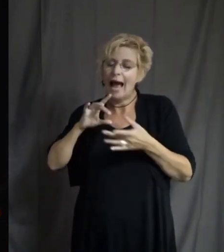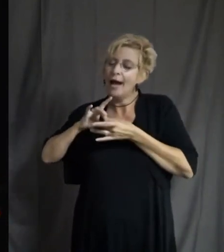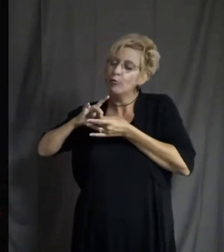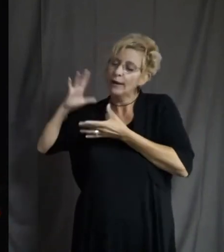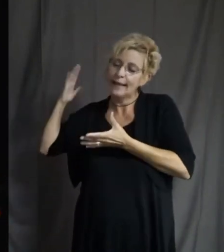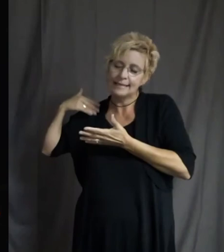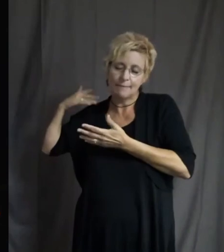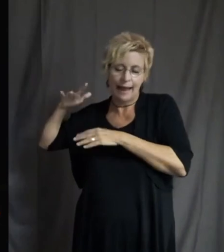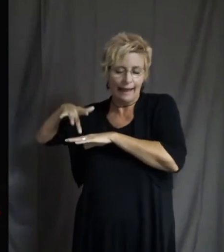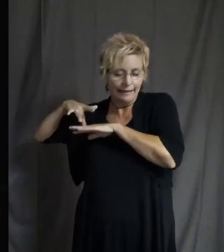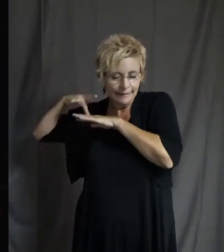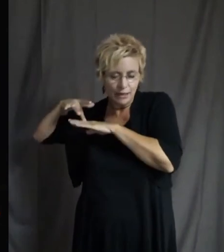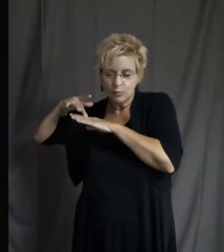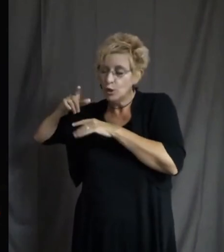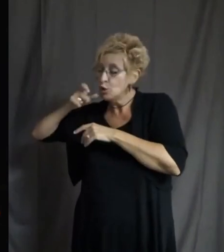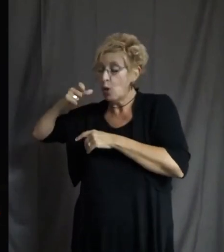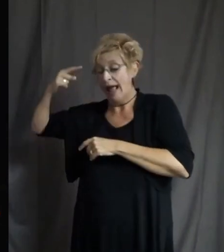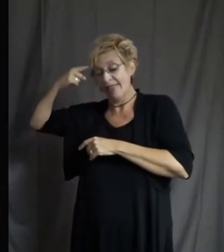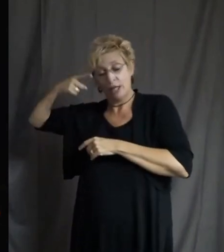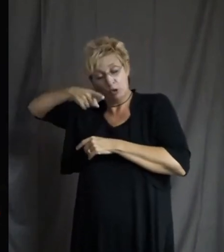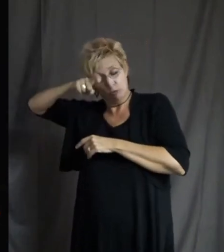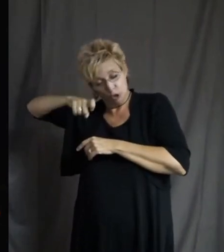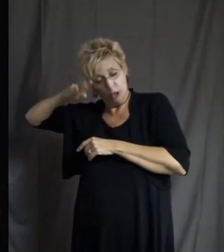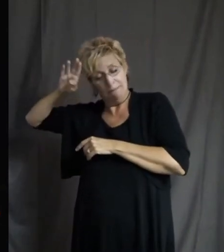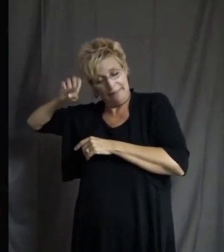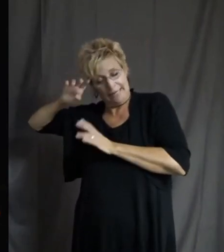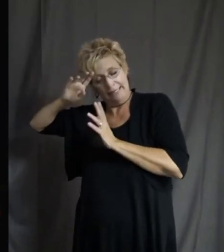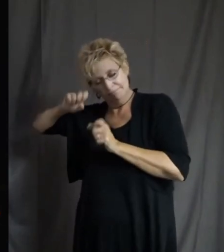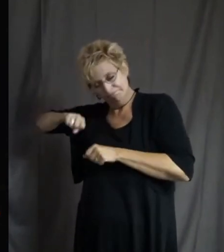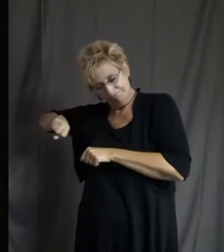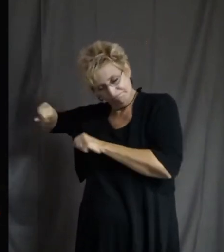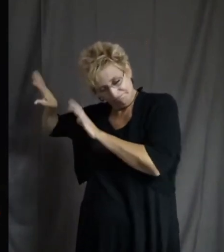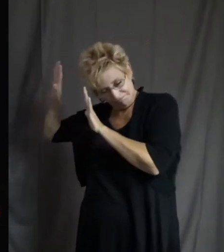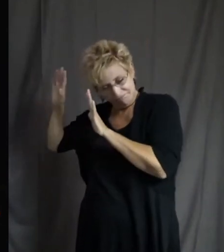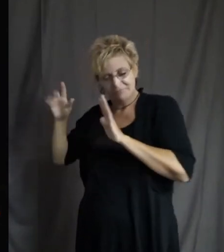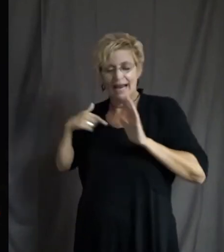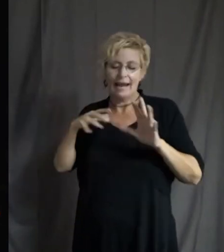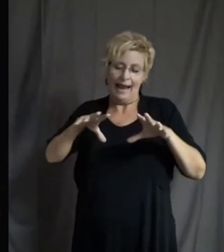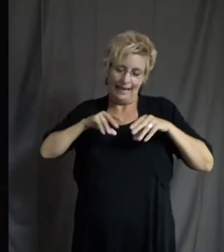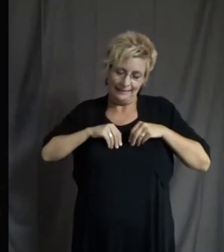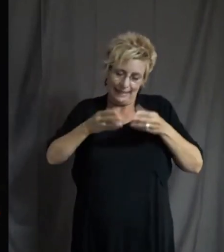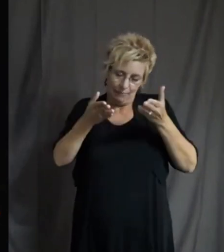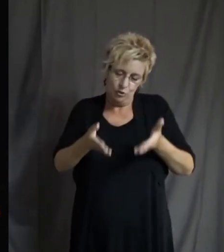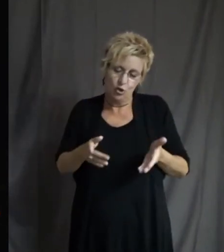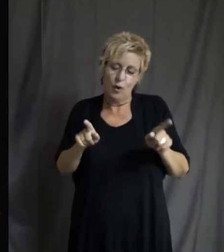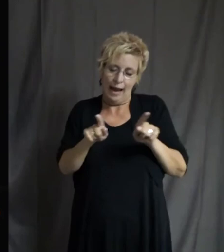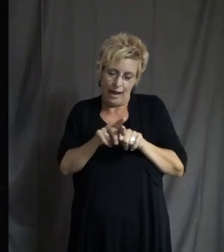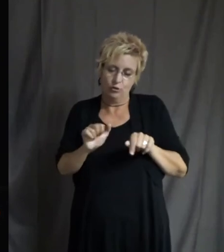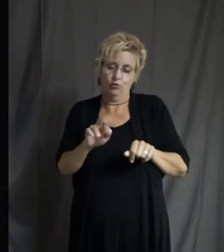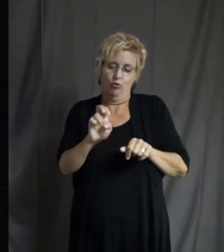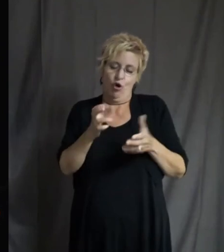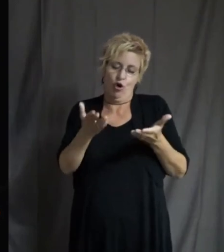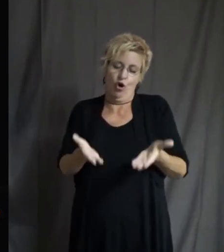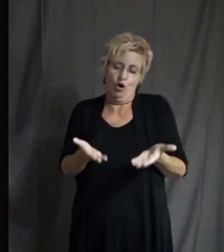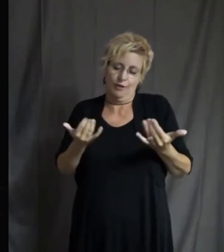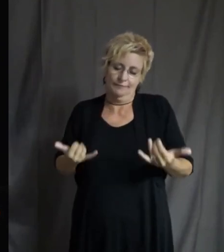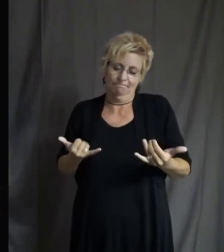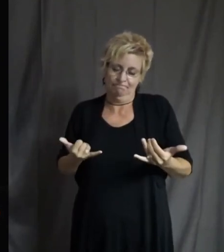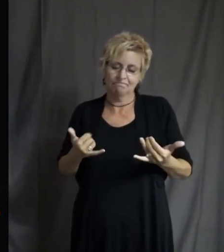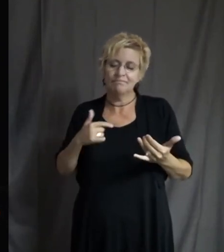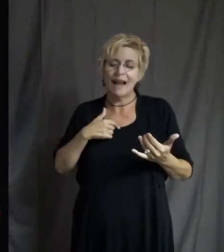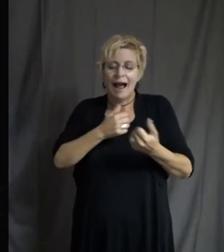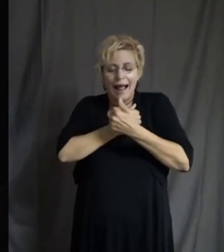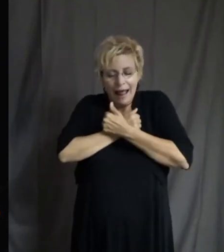And I'm going to say to them, I release my attachment to who I think you should be, and I accept